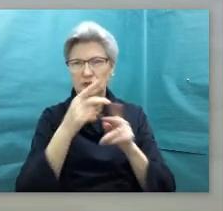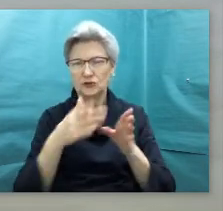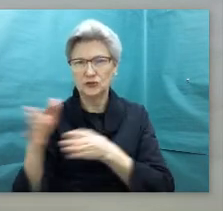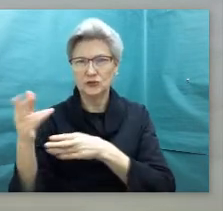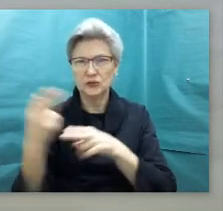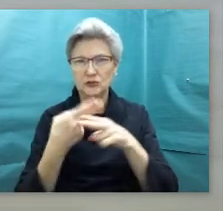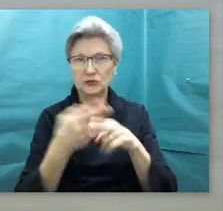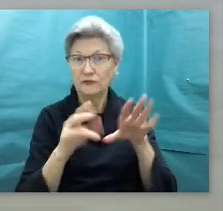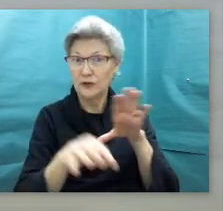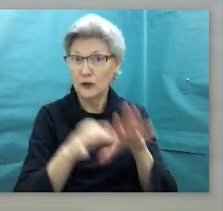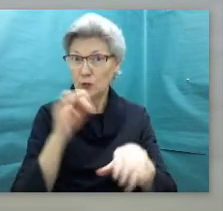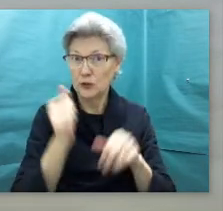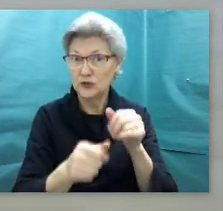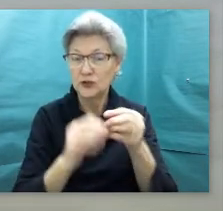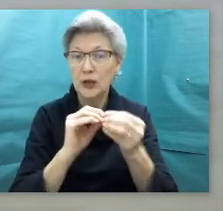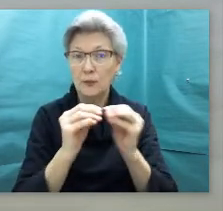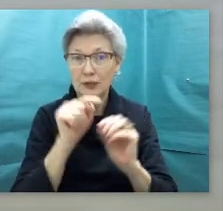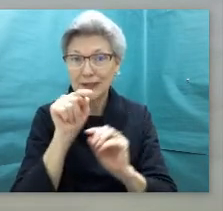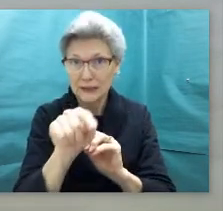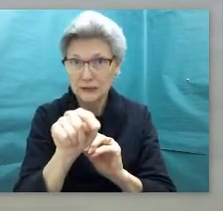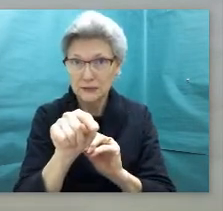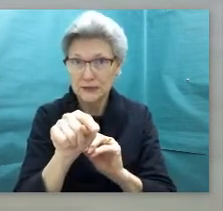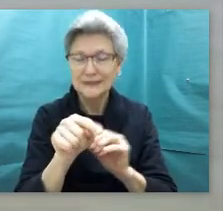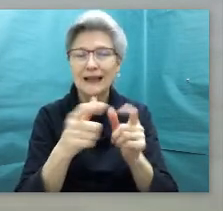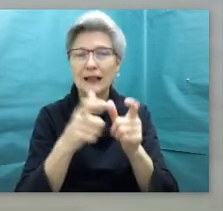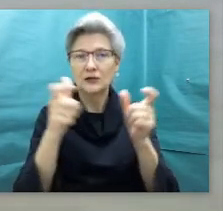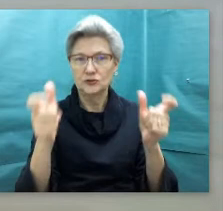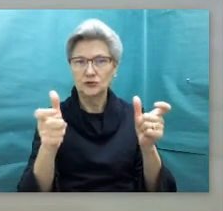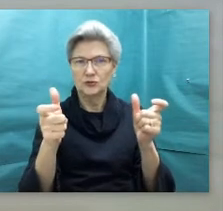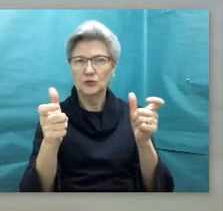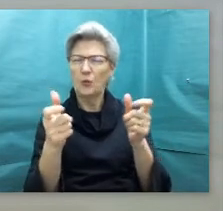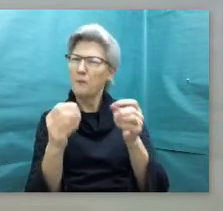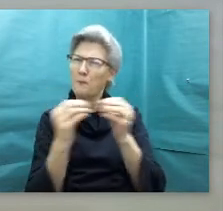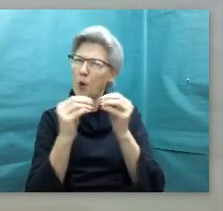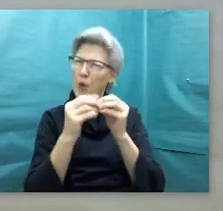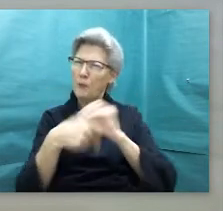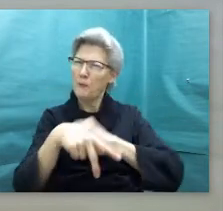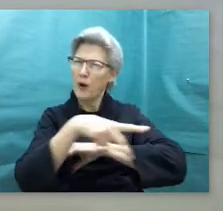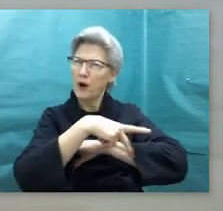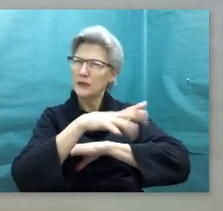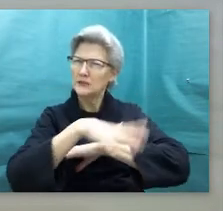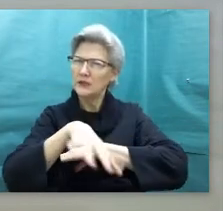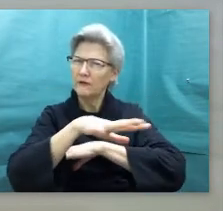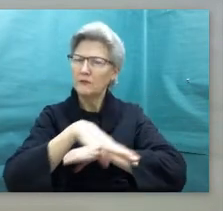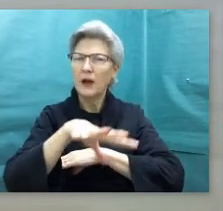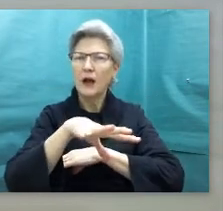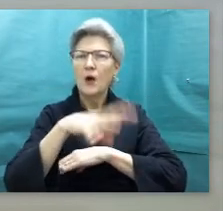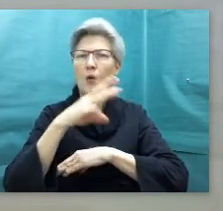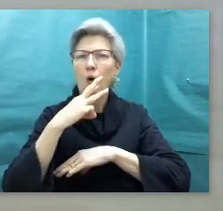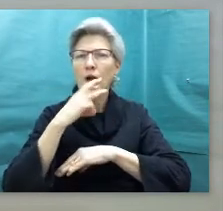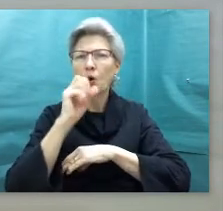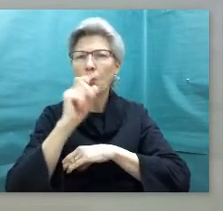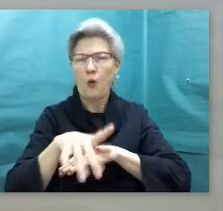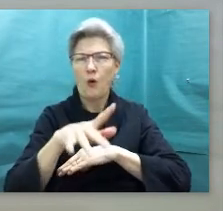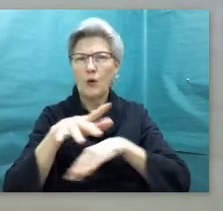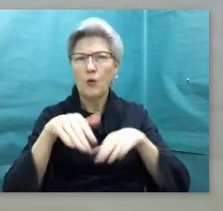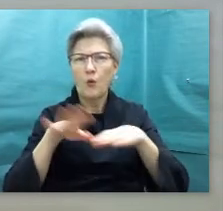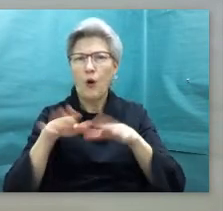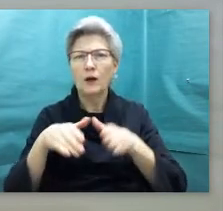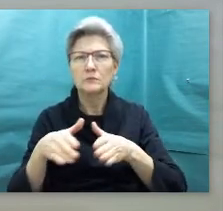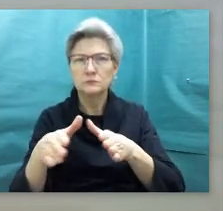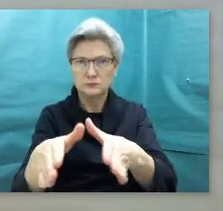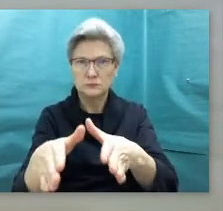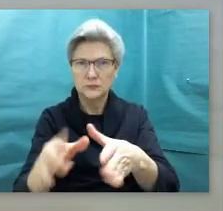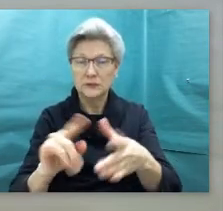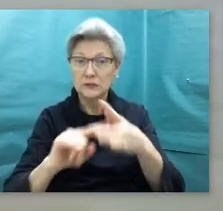is larger so that we can know if more of the park is covered by water or if more of the park is covered by walkways. So